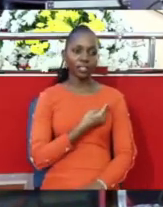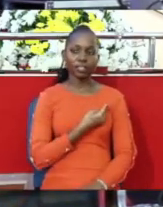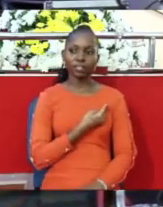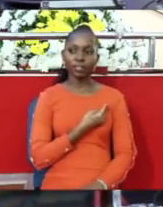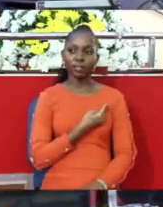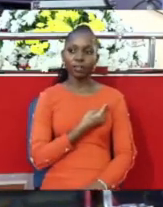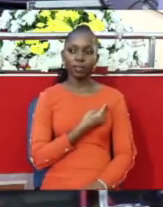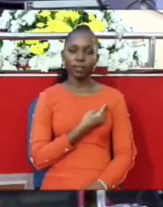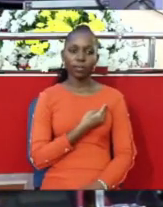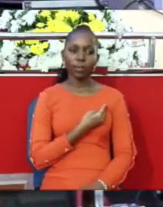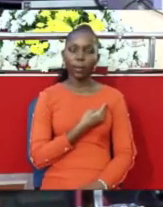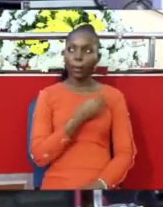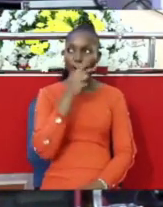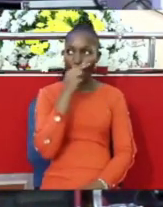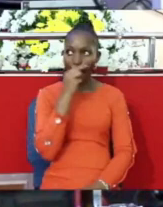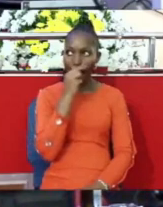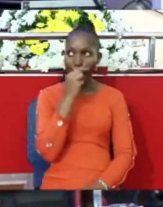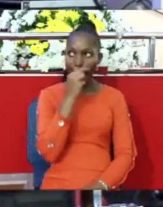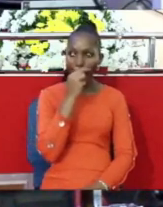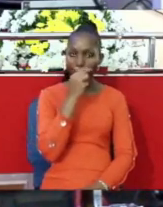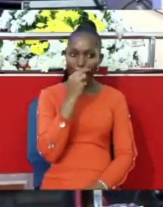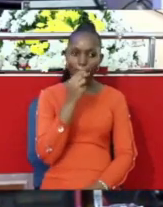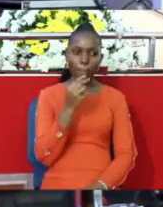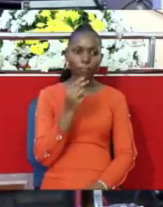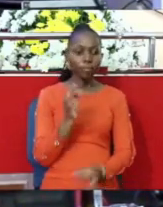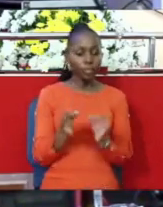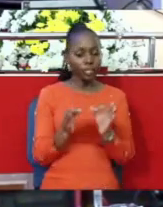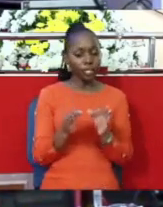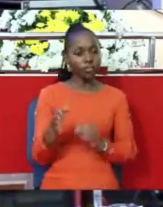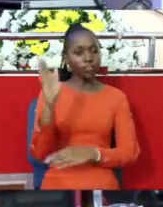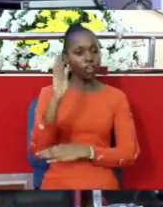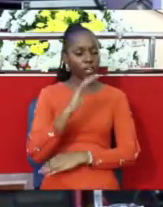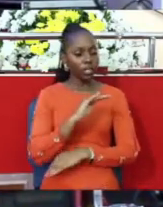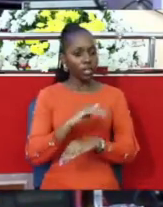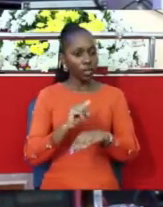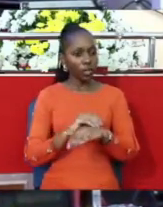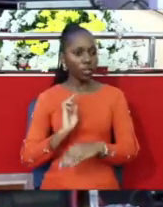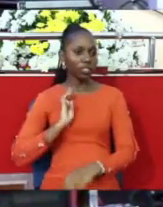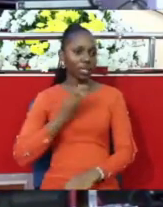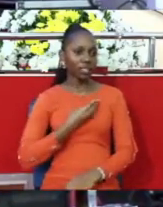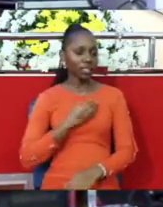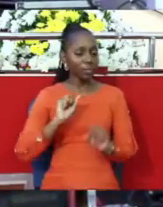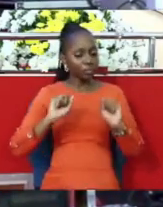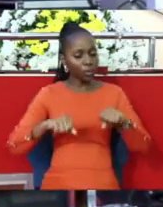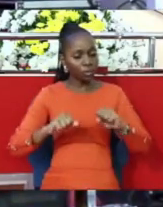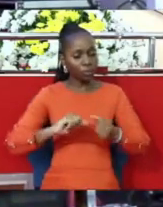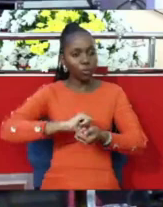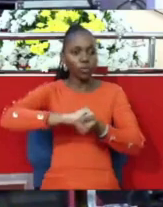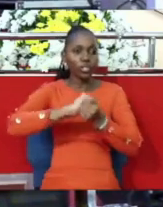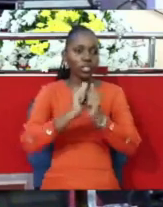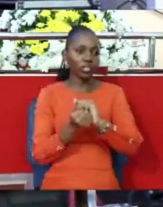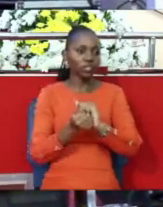the names we call him. Aha, kama jina Jehovah Jireh, because of his provision, ya remember he also calls us those names